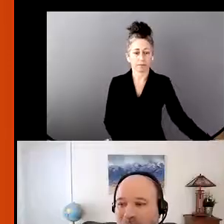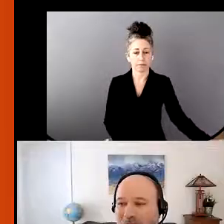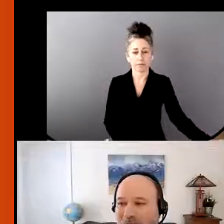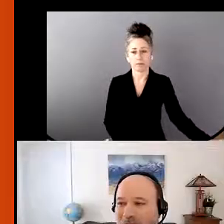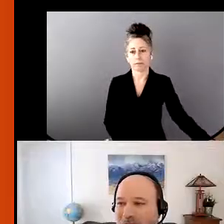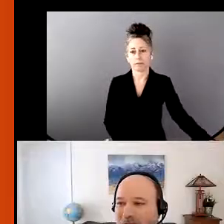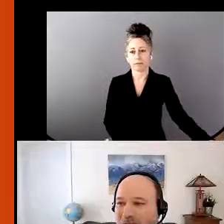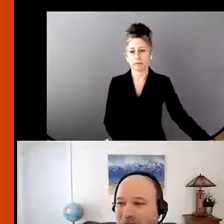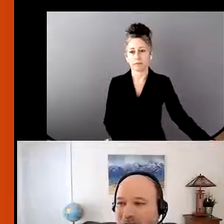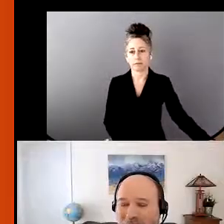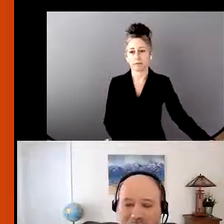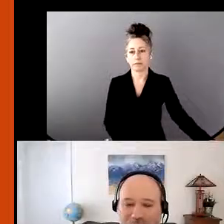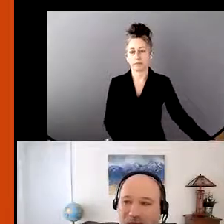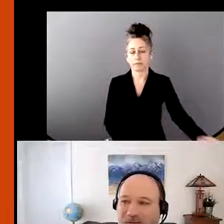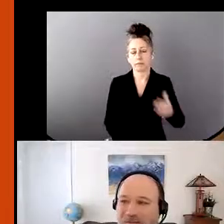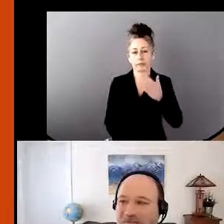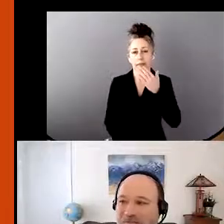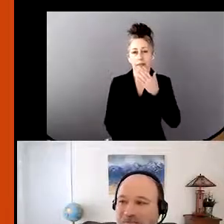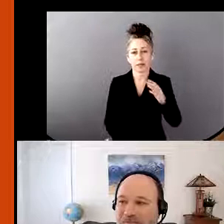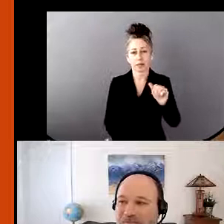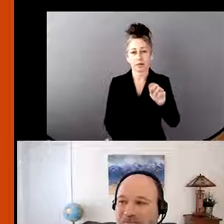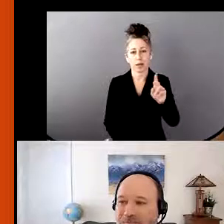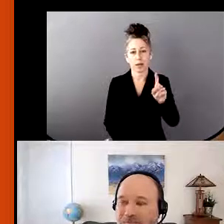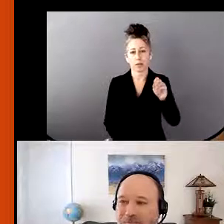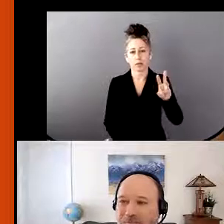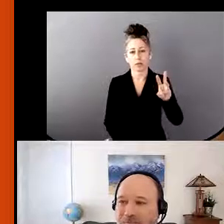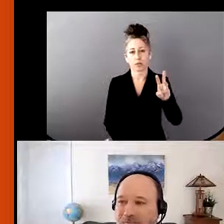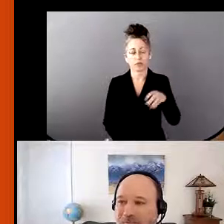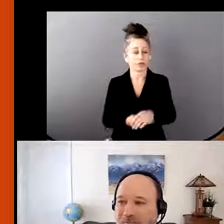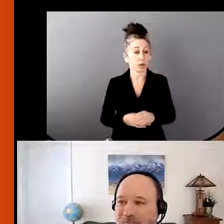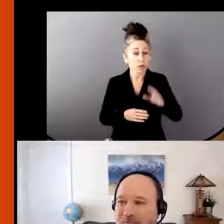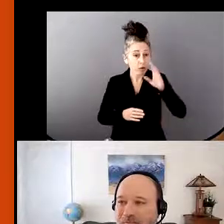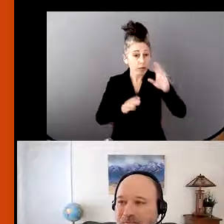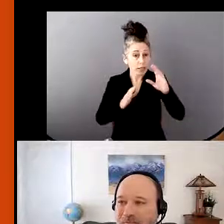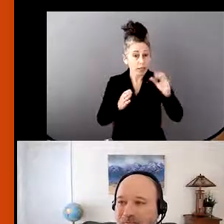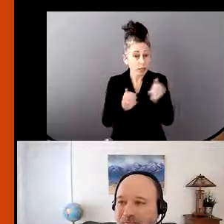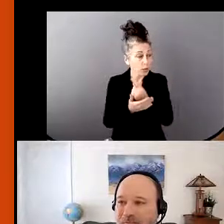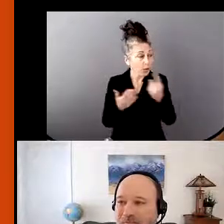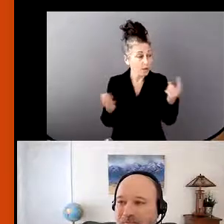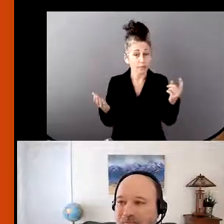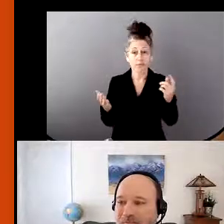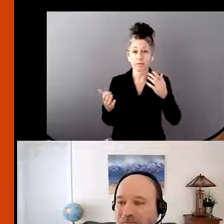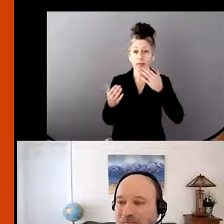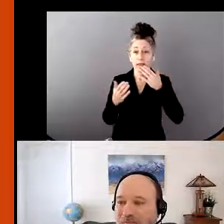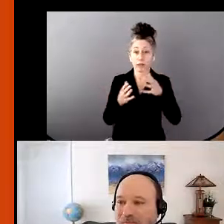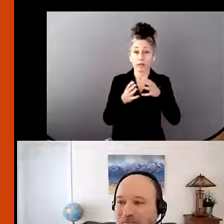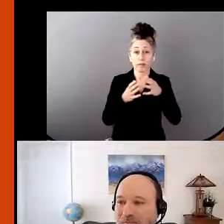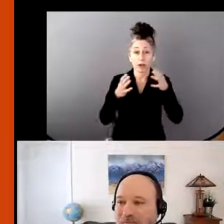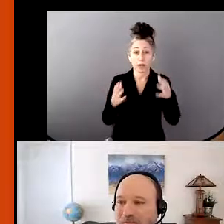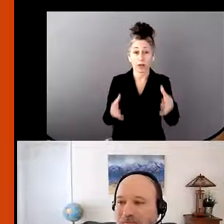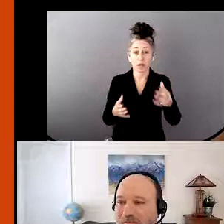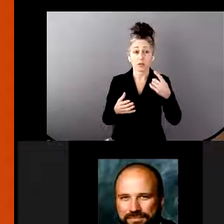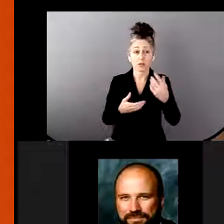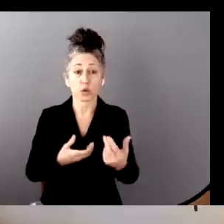Okay, great. Thank you, Andrew. Greetings, everyone, and thank you very much for joining us